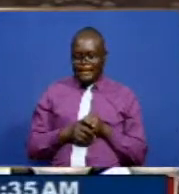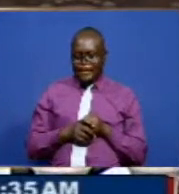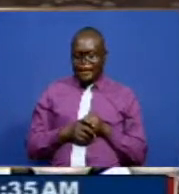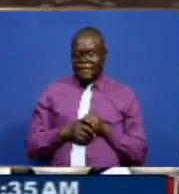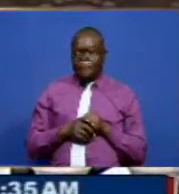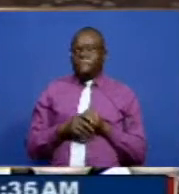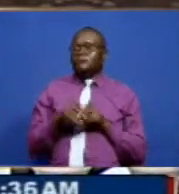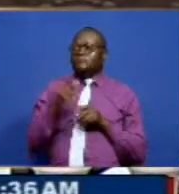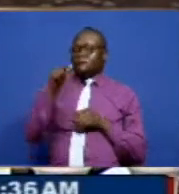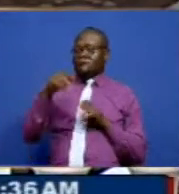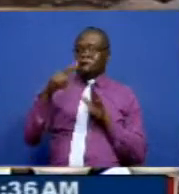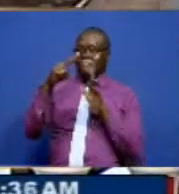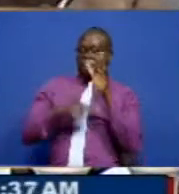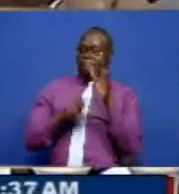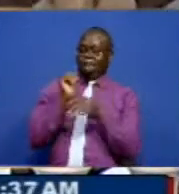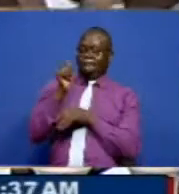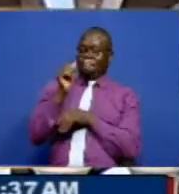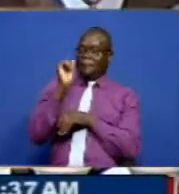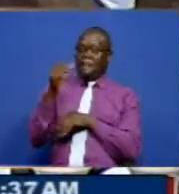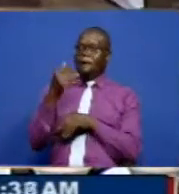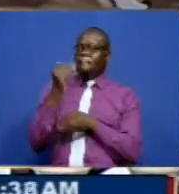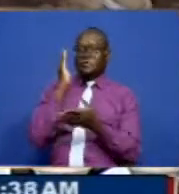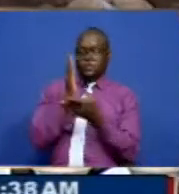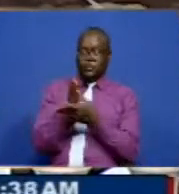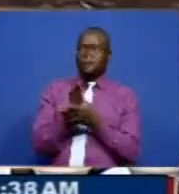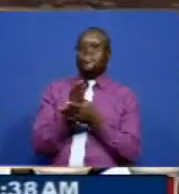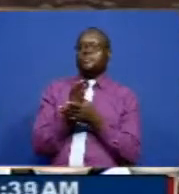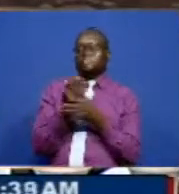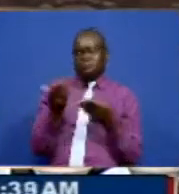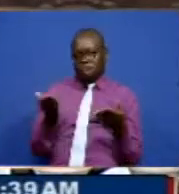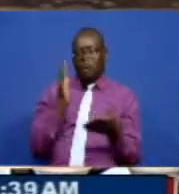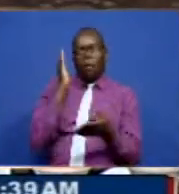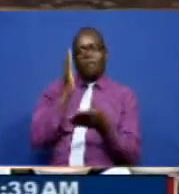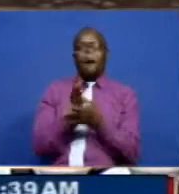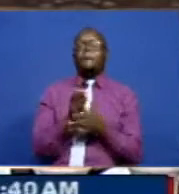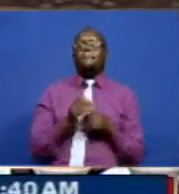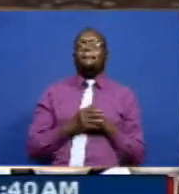The charges will be read to you. If they are true, you can confirm they are true.